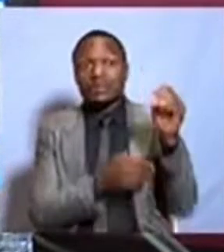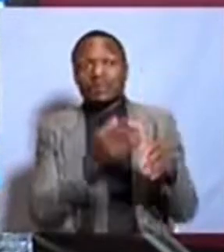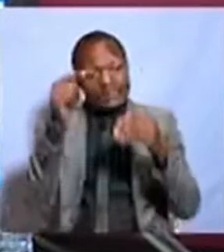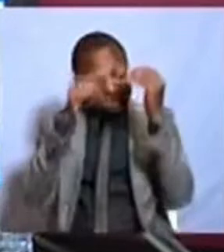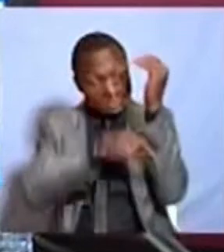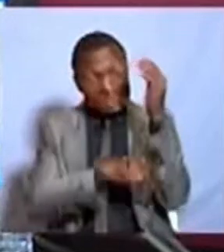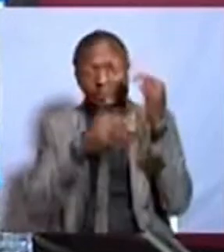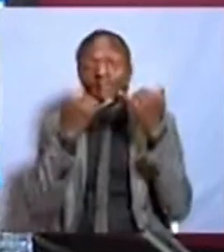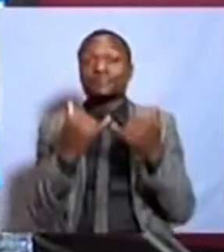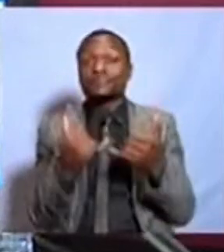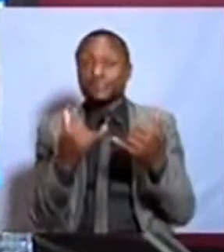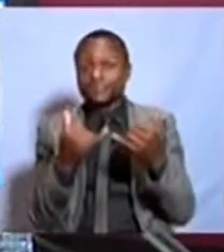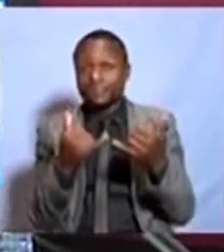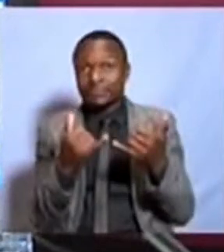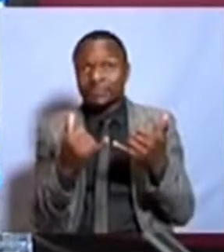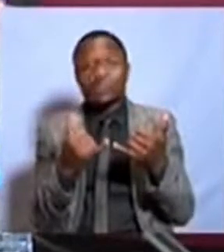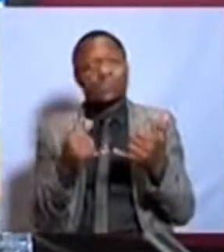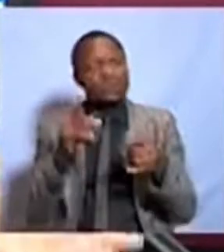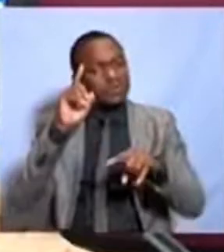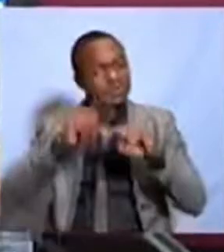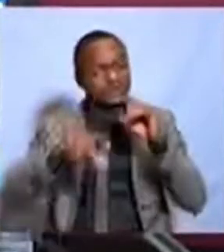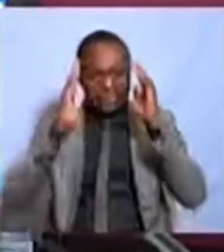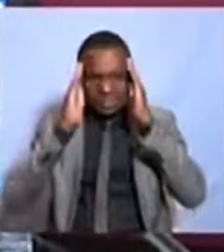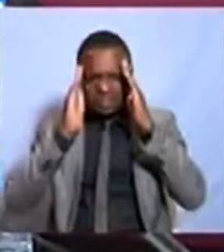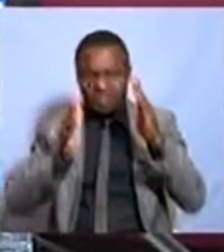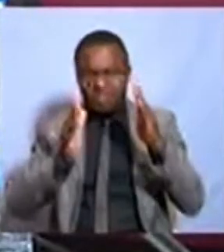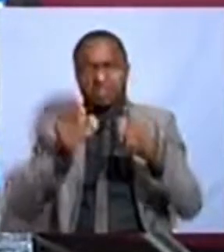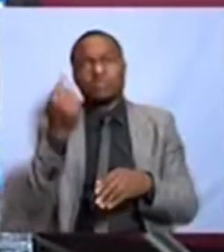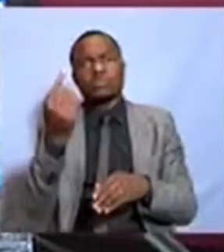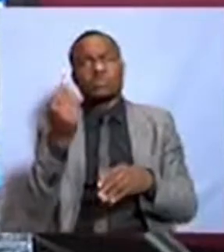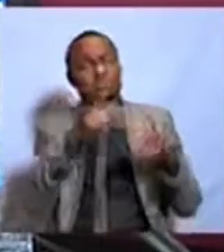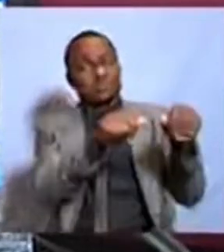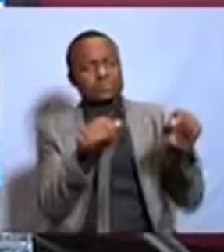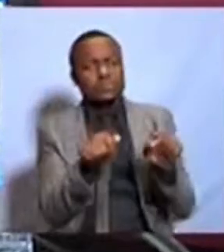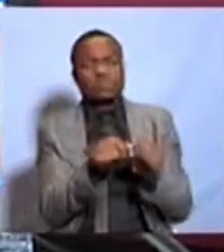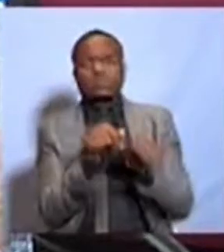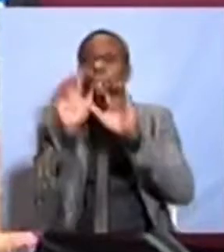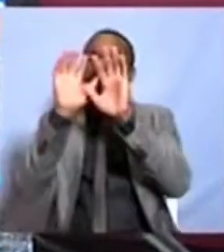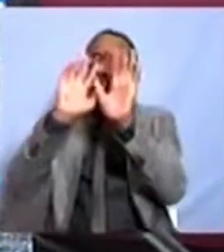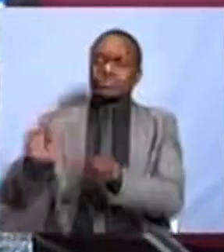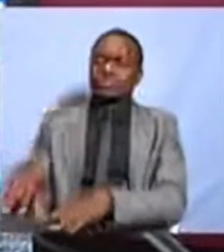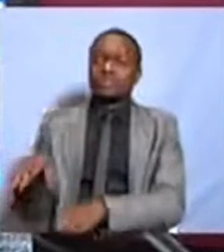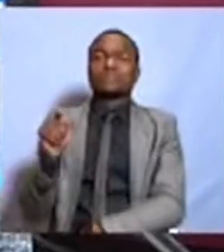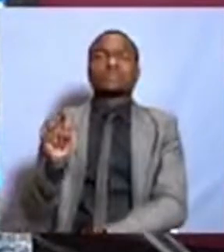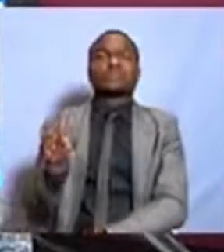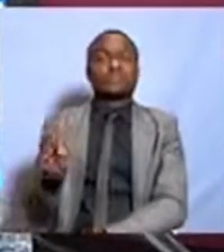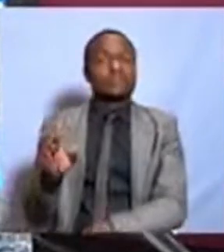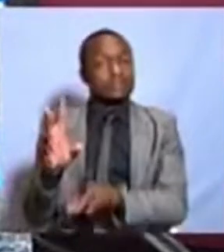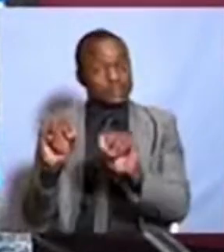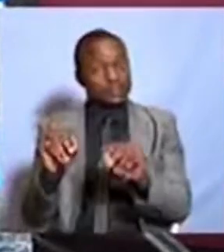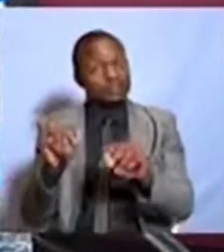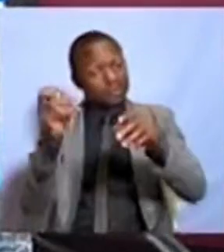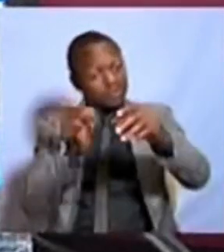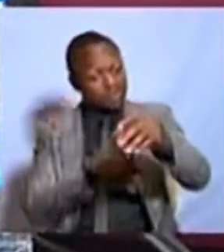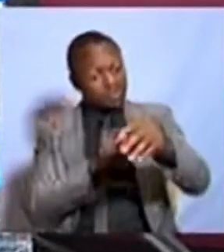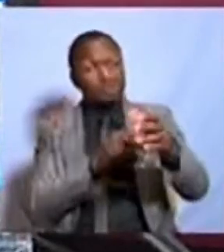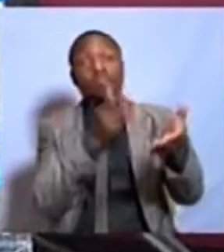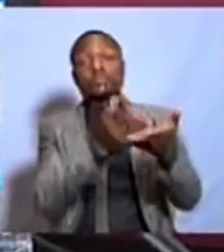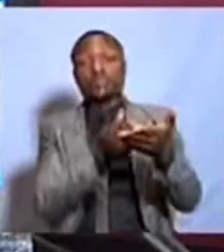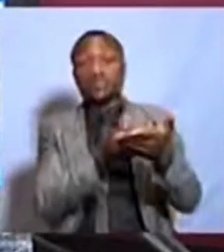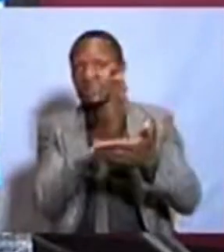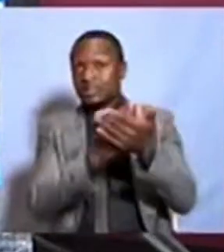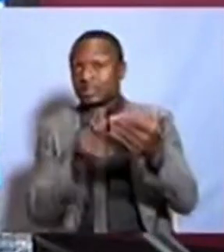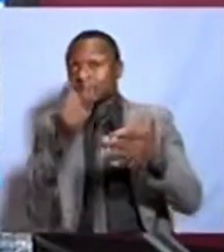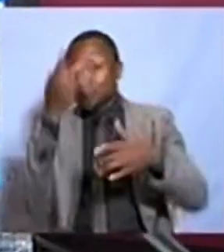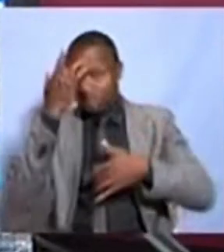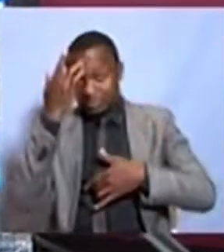you can't just focus on one area and leave out the other. We can't say, no, we're investing in this, but someone is sick. We need a healthy labor